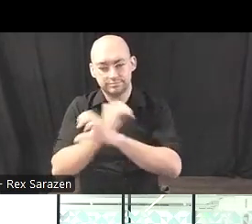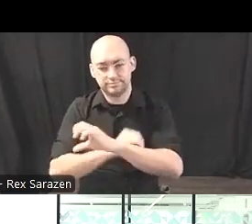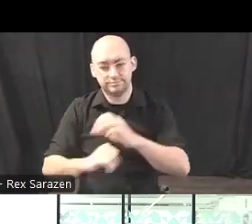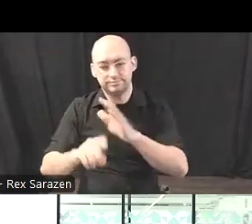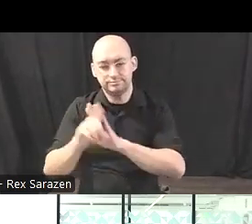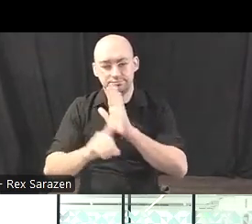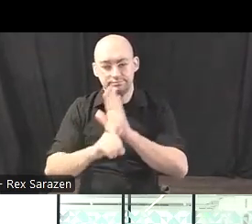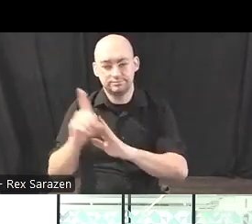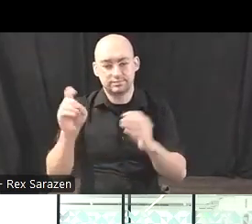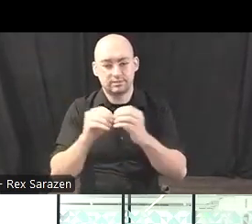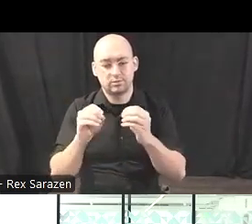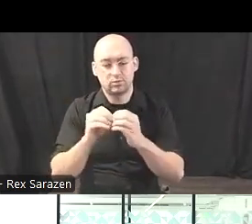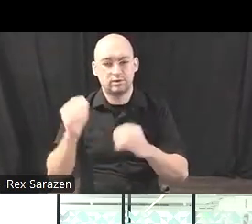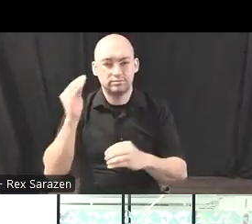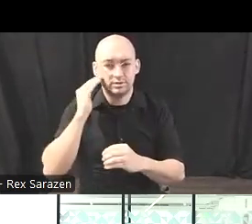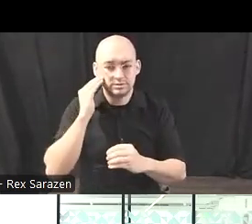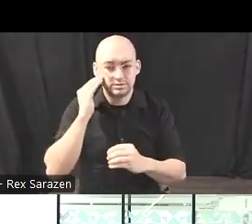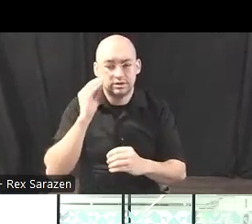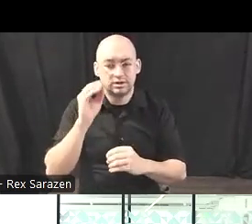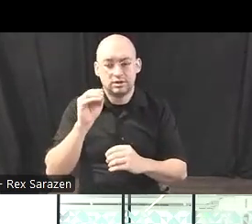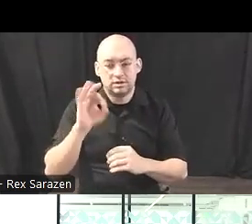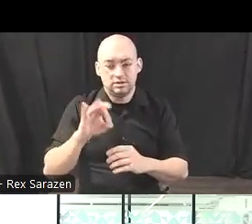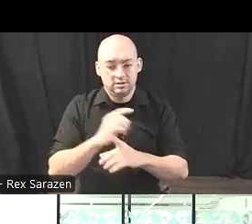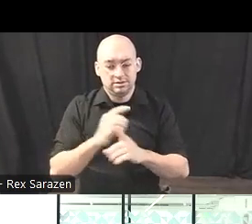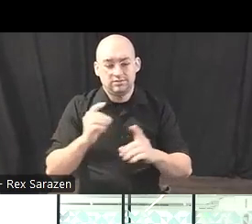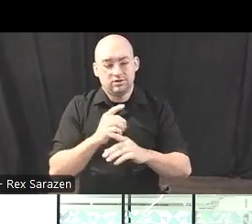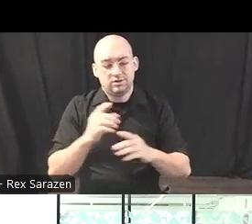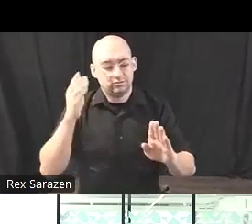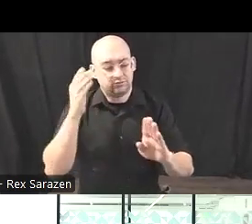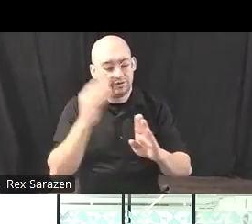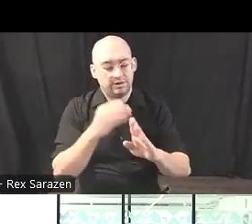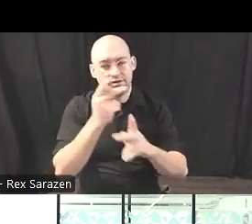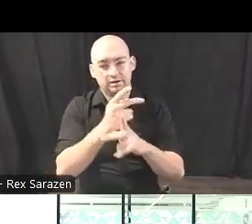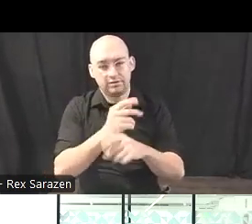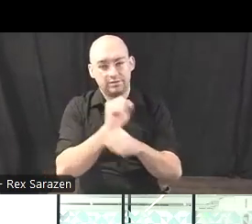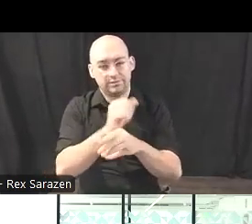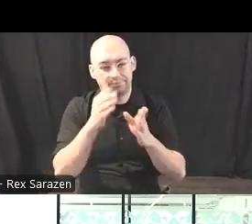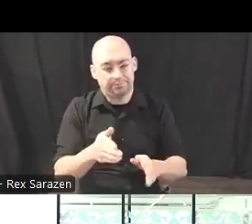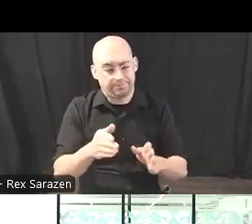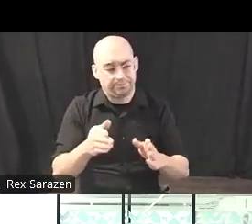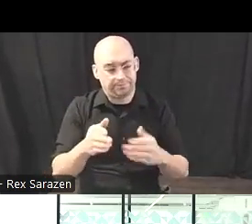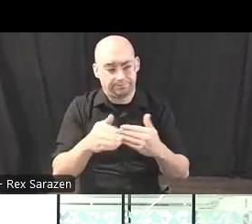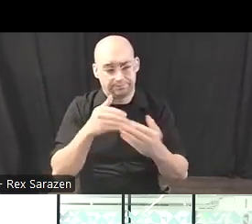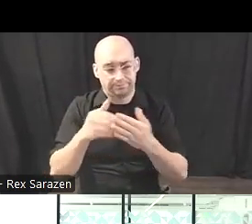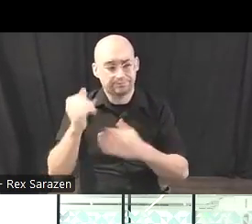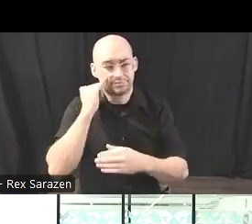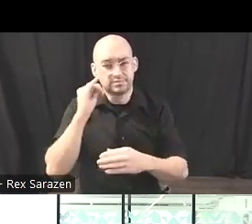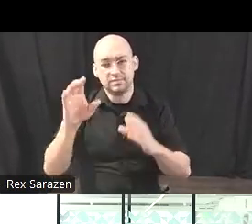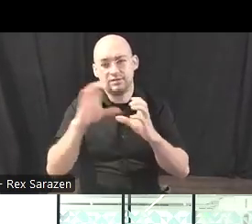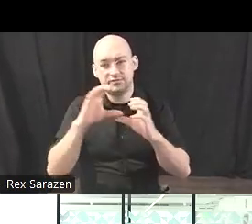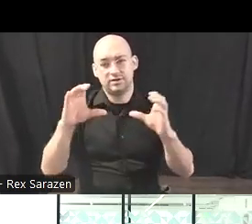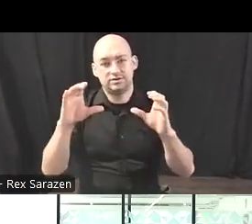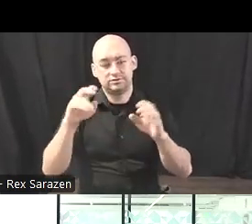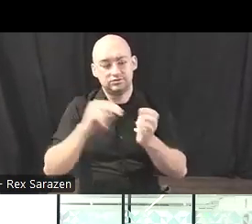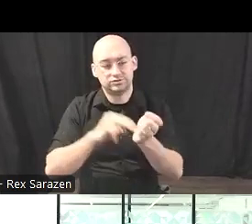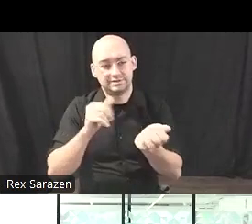workers across all of the different licensure categories that we, whether it be certified nursing assistant, home health